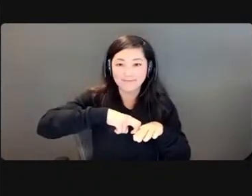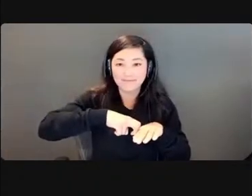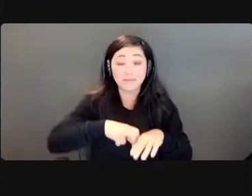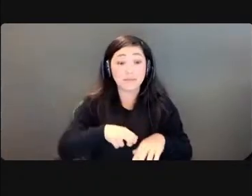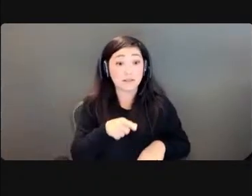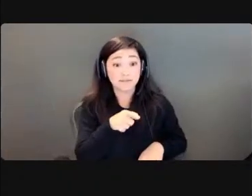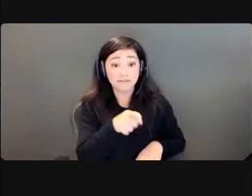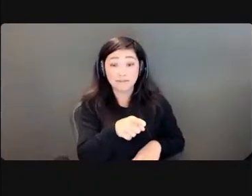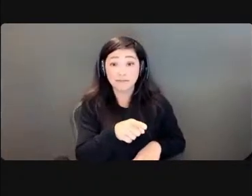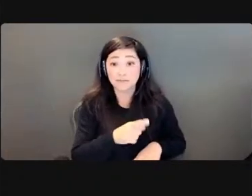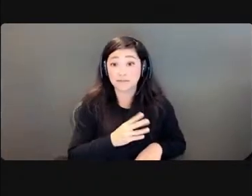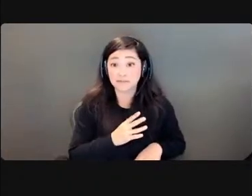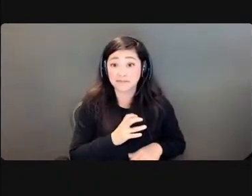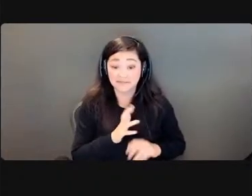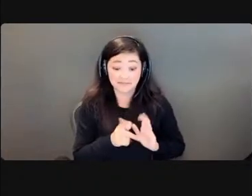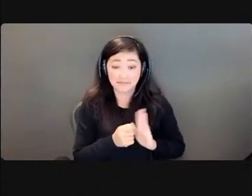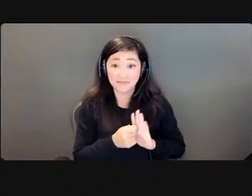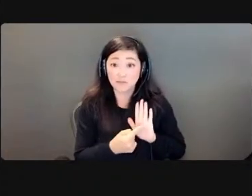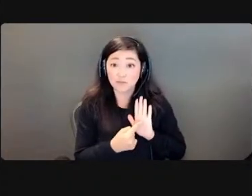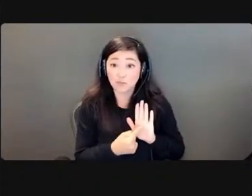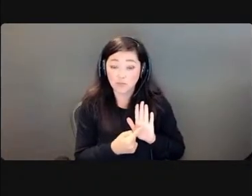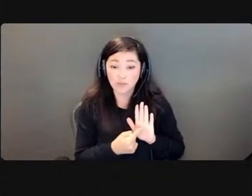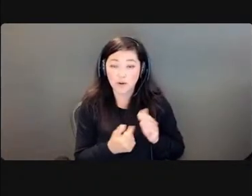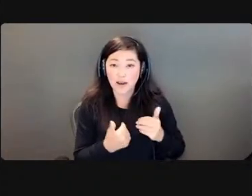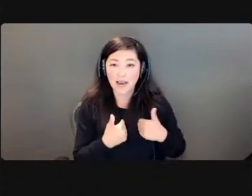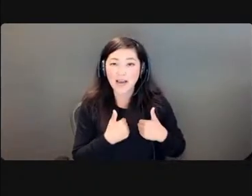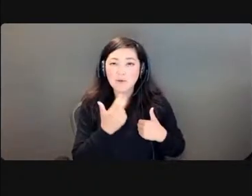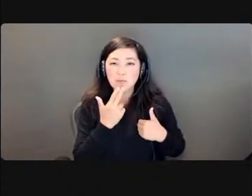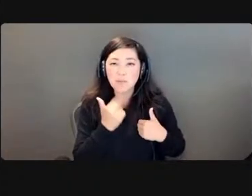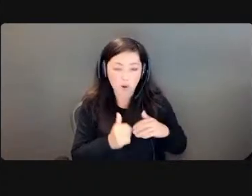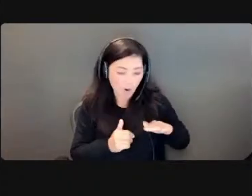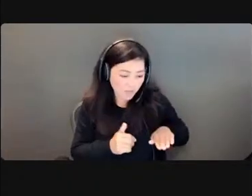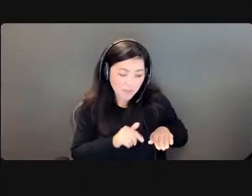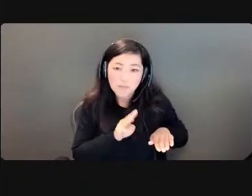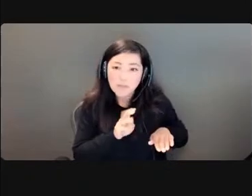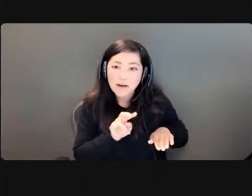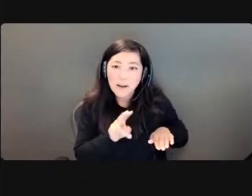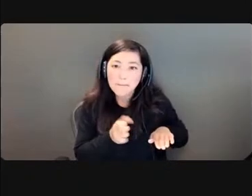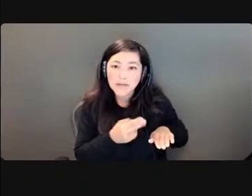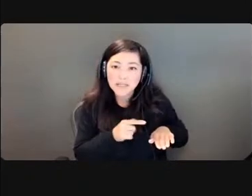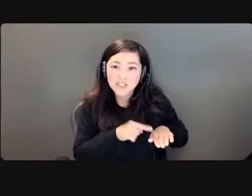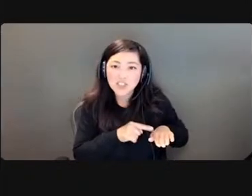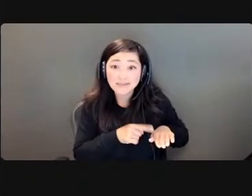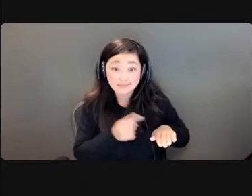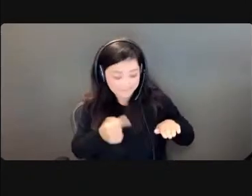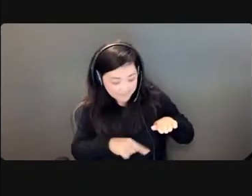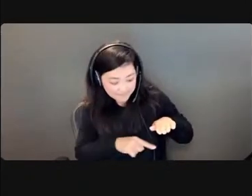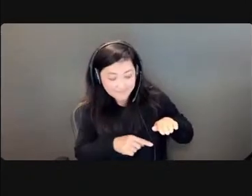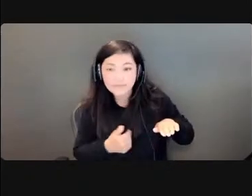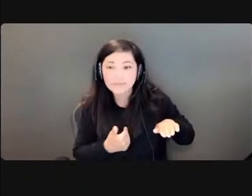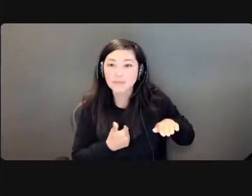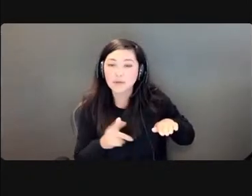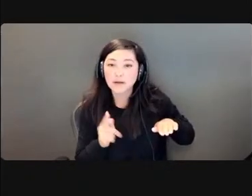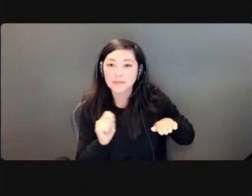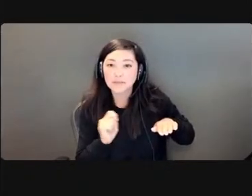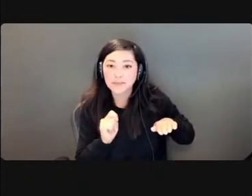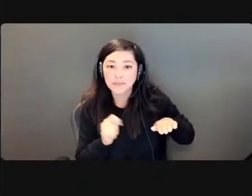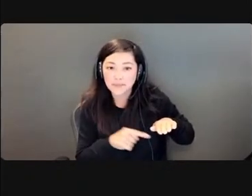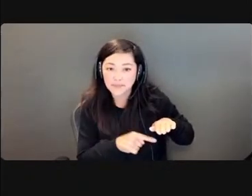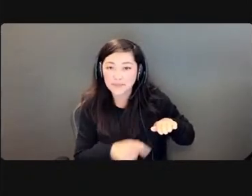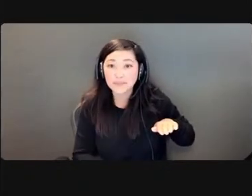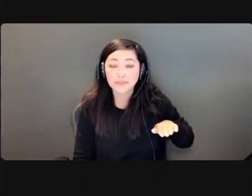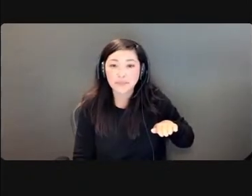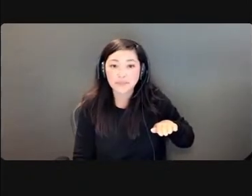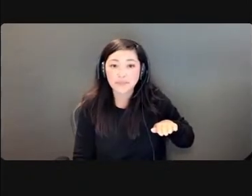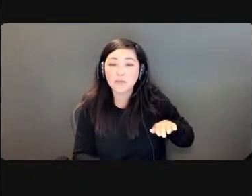video shows a little bench next to the bed that does actually house my porta potty. But I also made